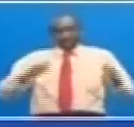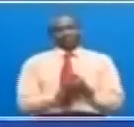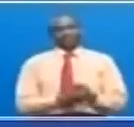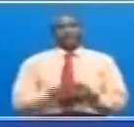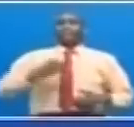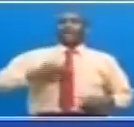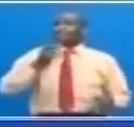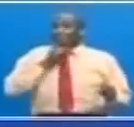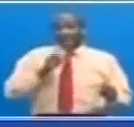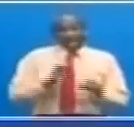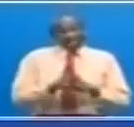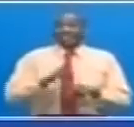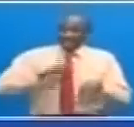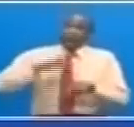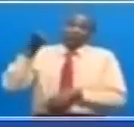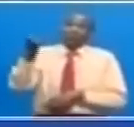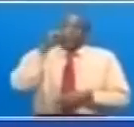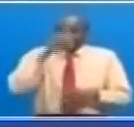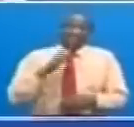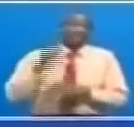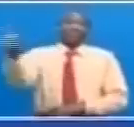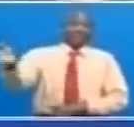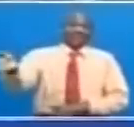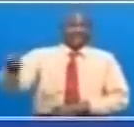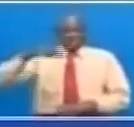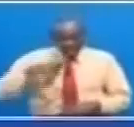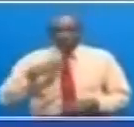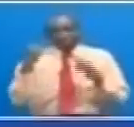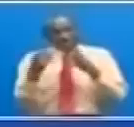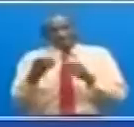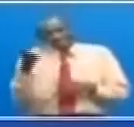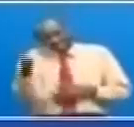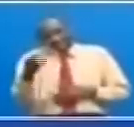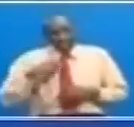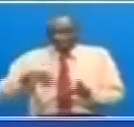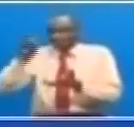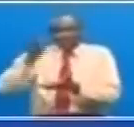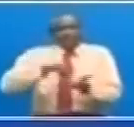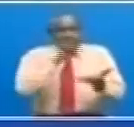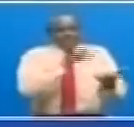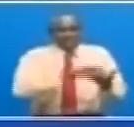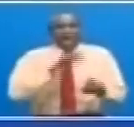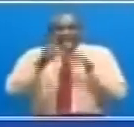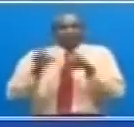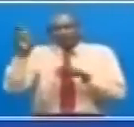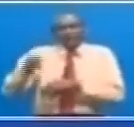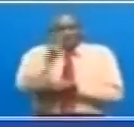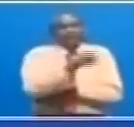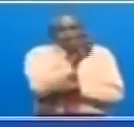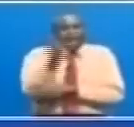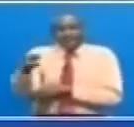Ndugu yangu, governor ulipokuwa huko kulikuwa na vidikidiki vingi sana vya rukaruka barabarani. Vya